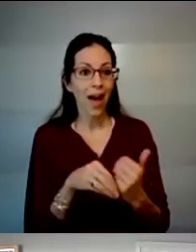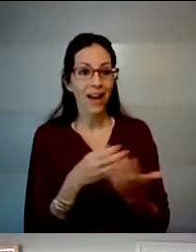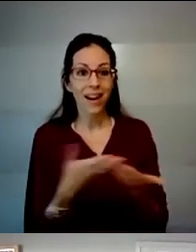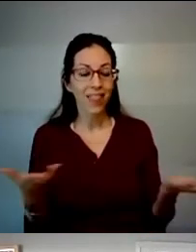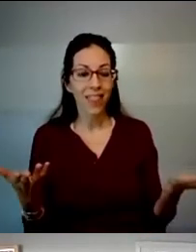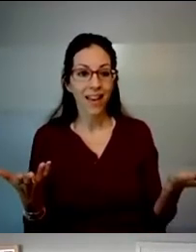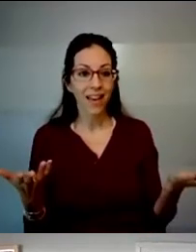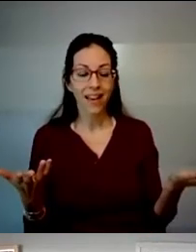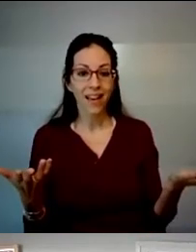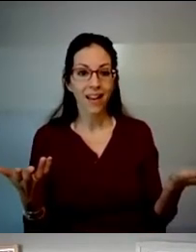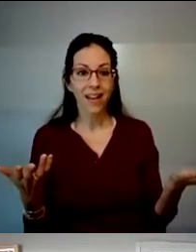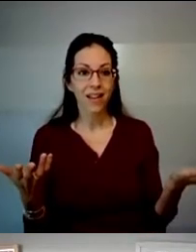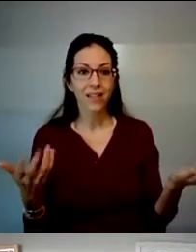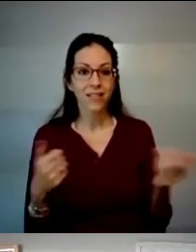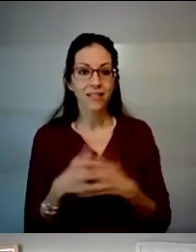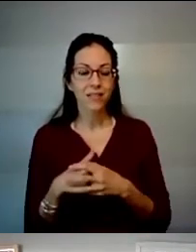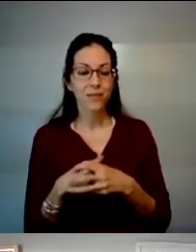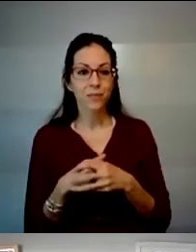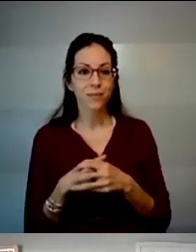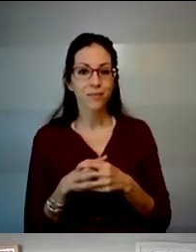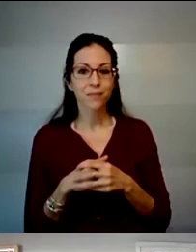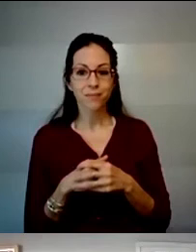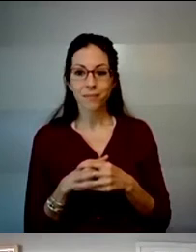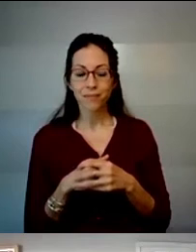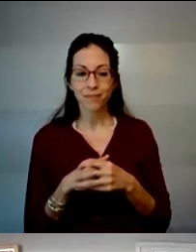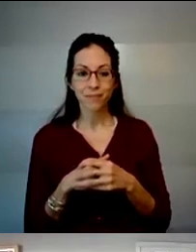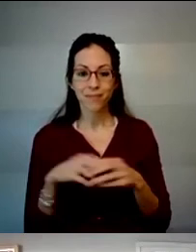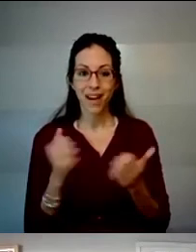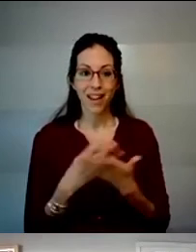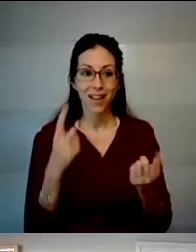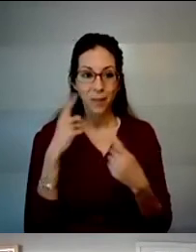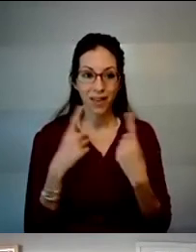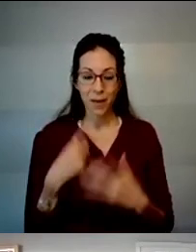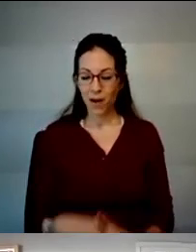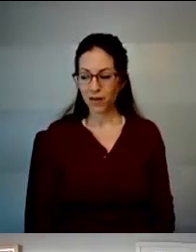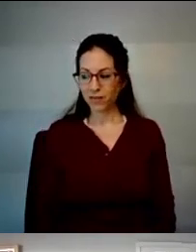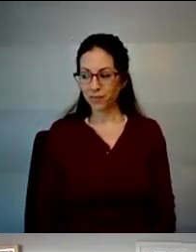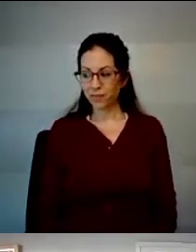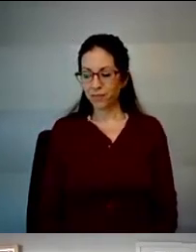or, you know, groups to be thinking about?